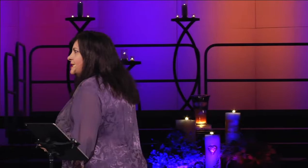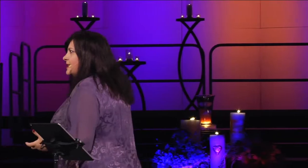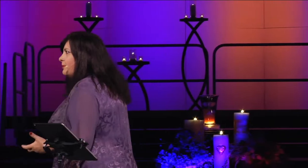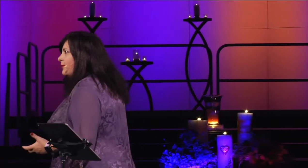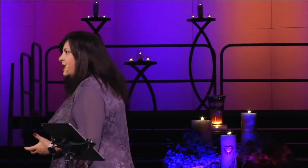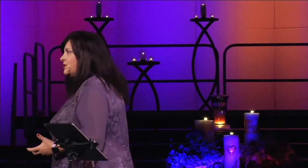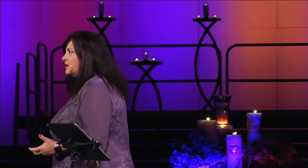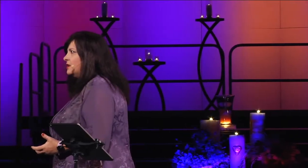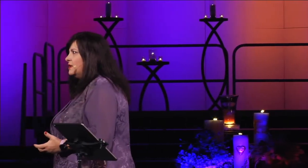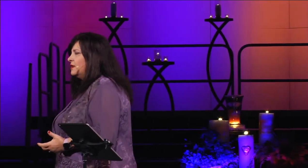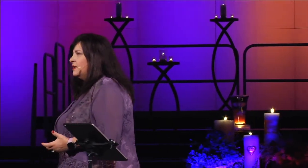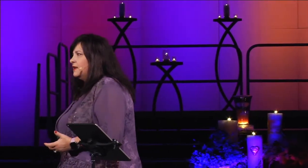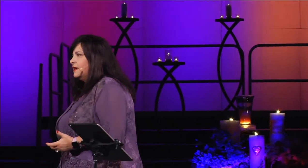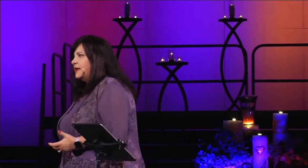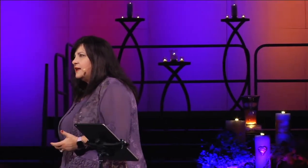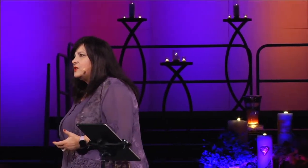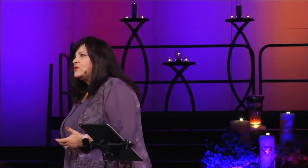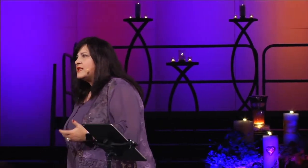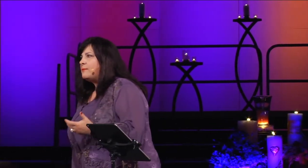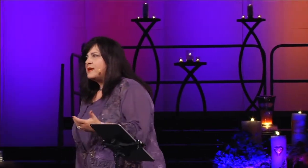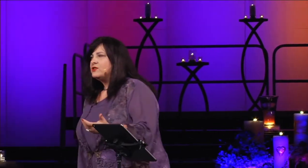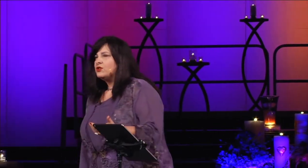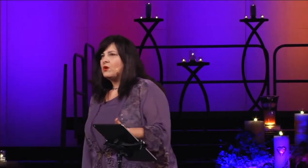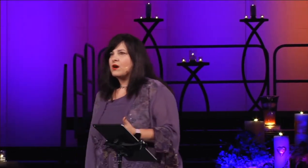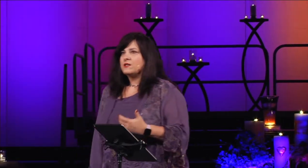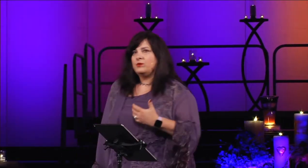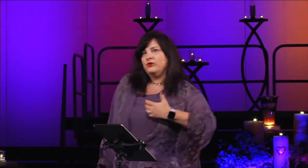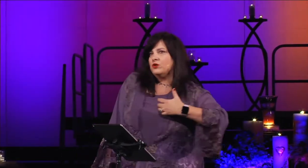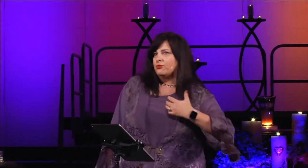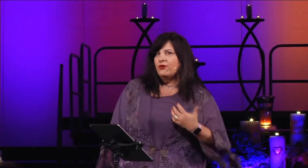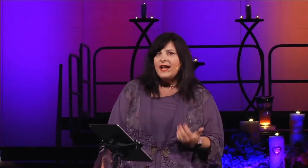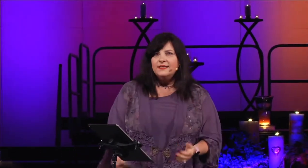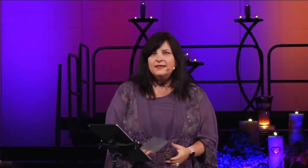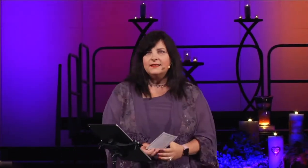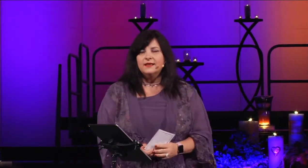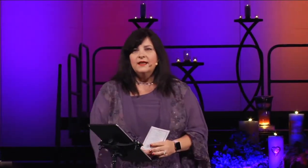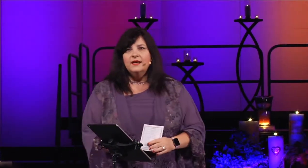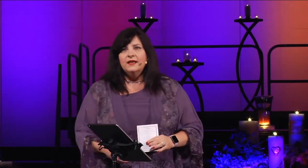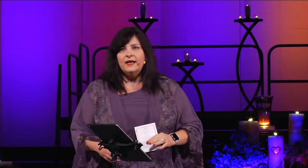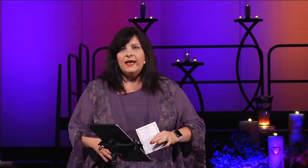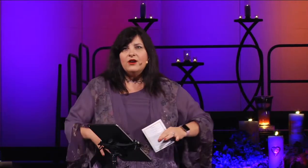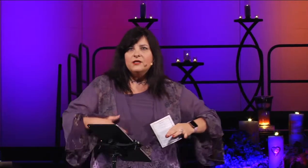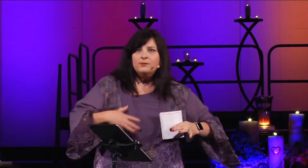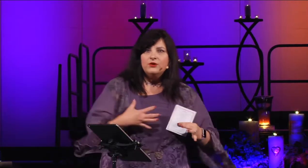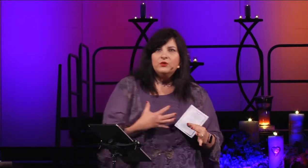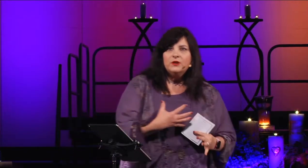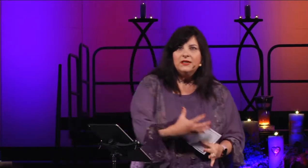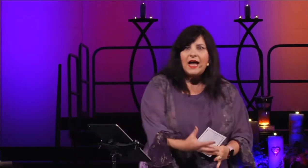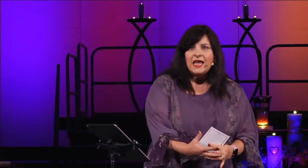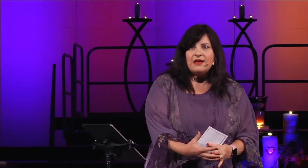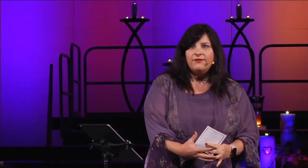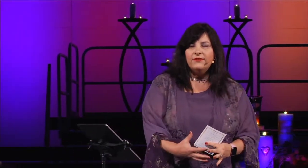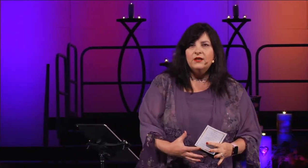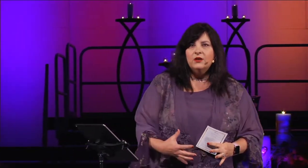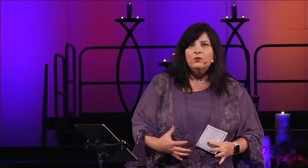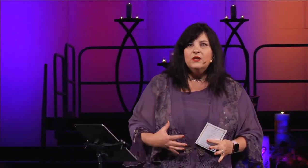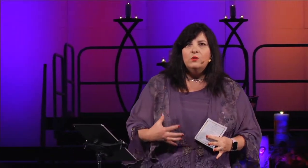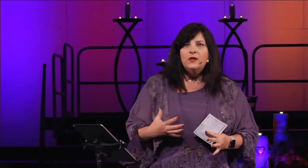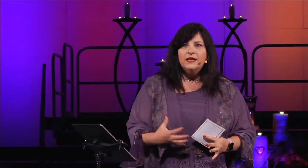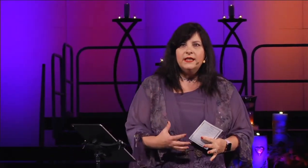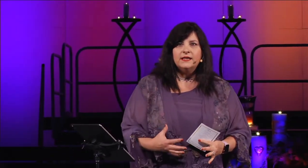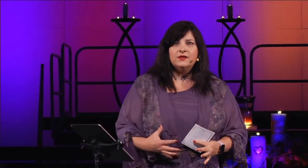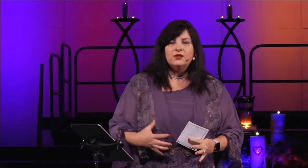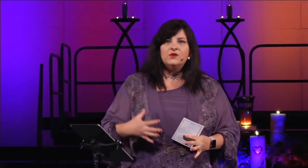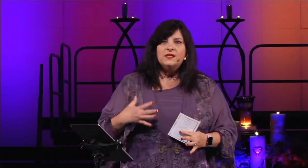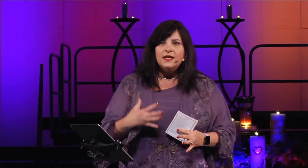of separation and to step into our spiritual practice and our spiritual life with